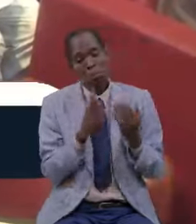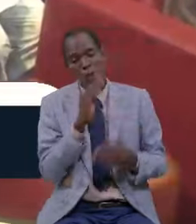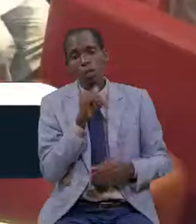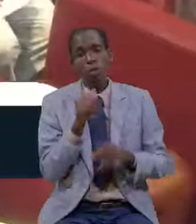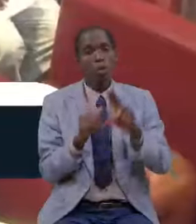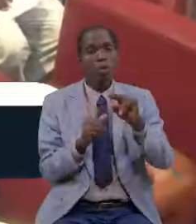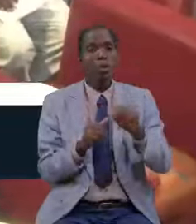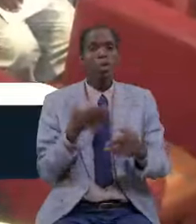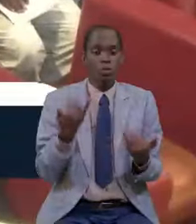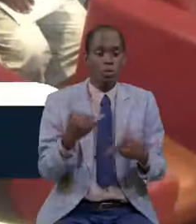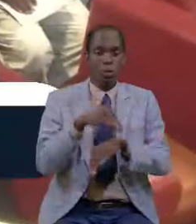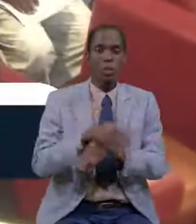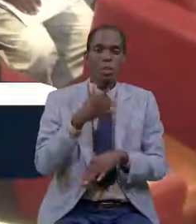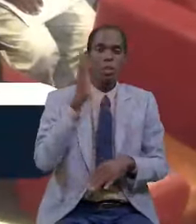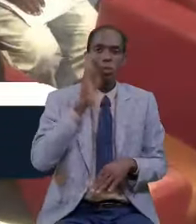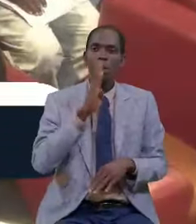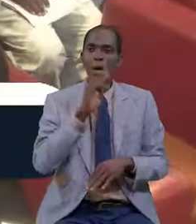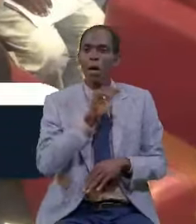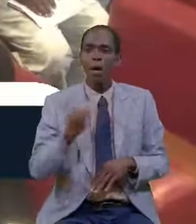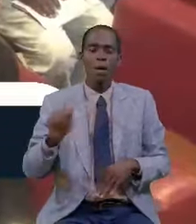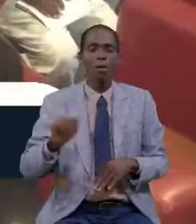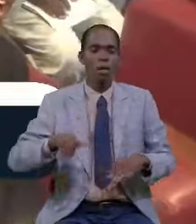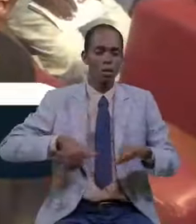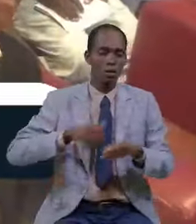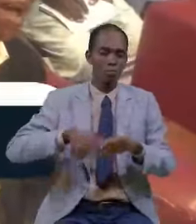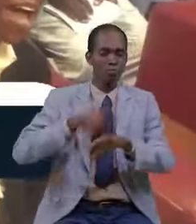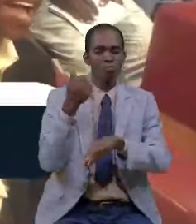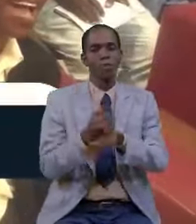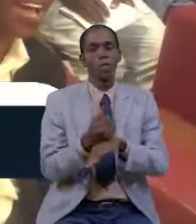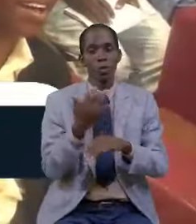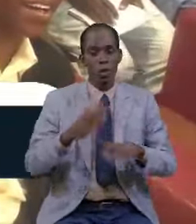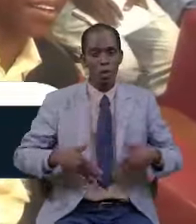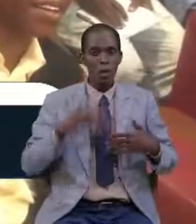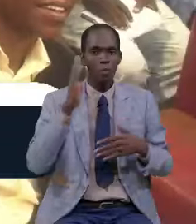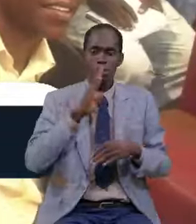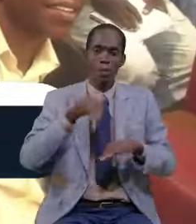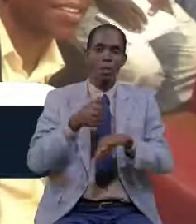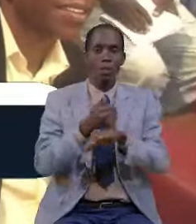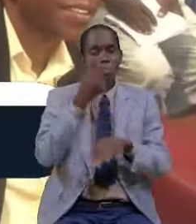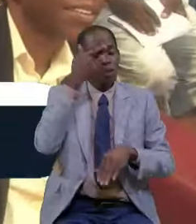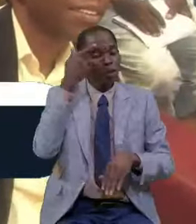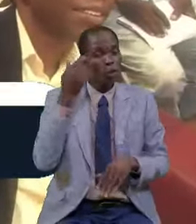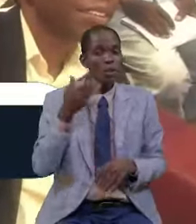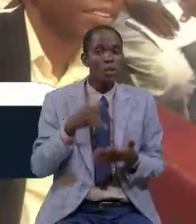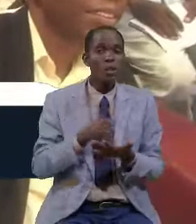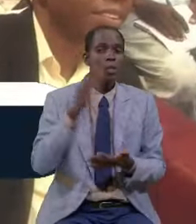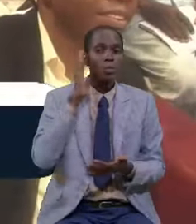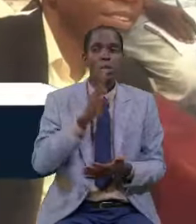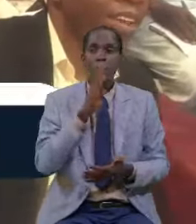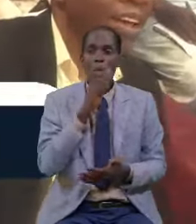a confirmation your life a confirmation because it's going to be the prayer